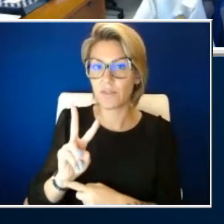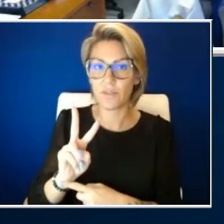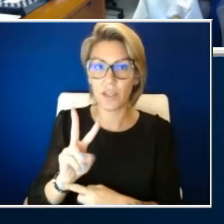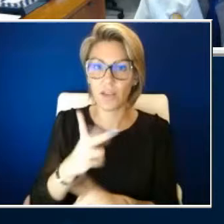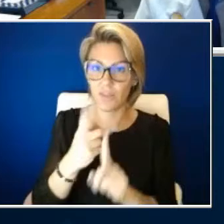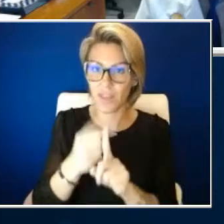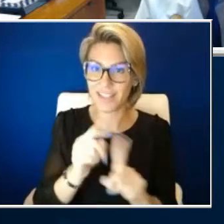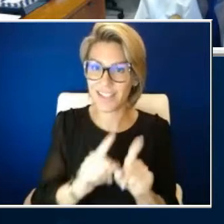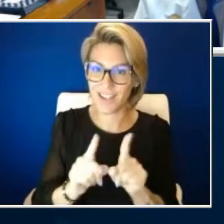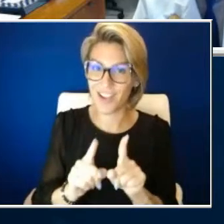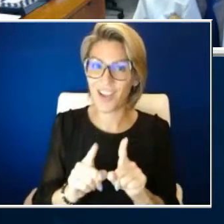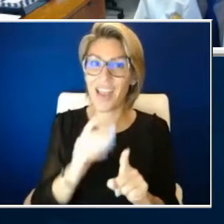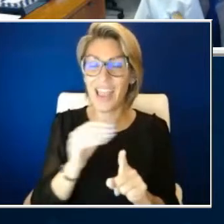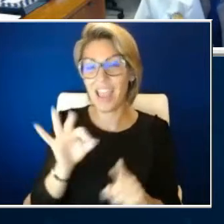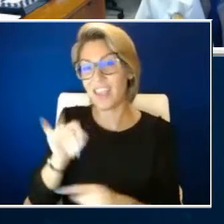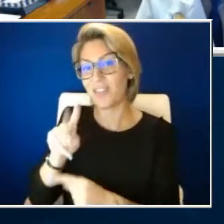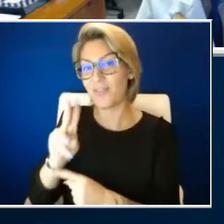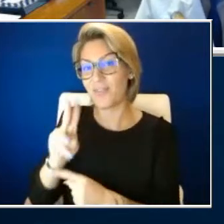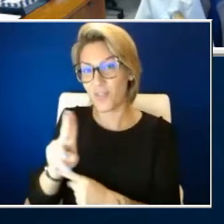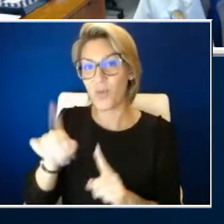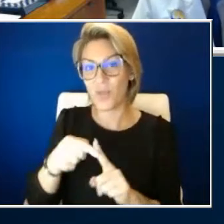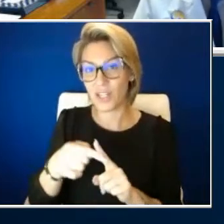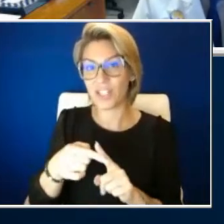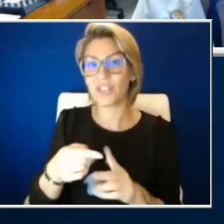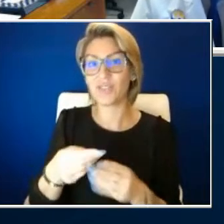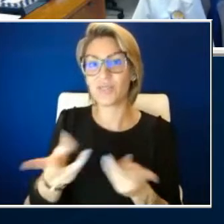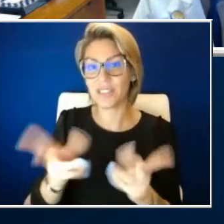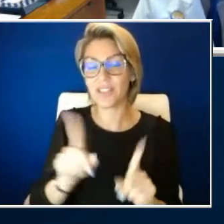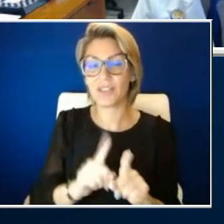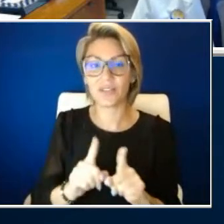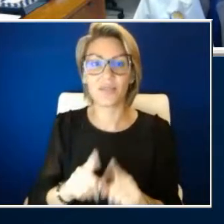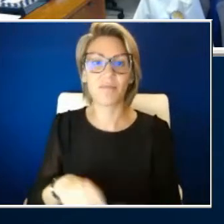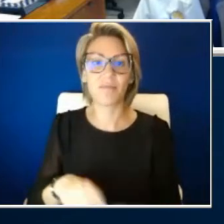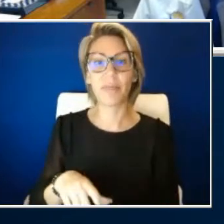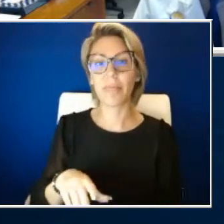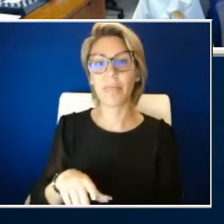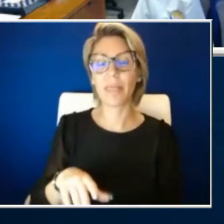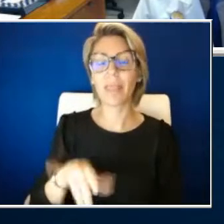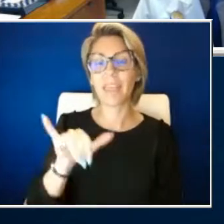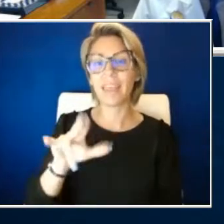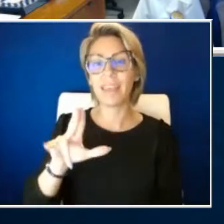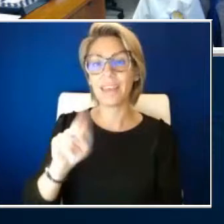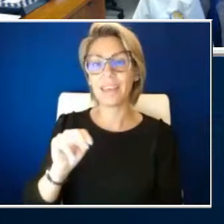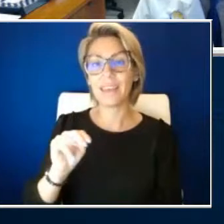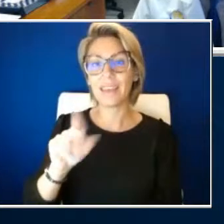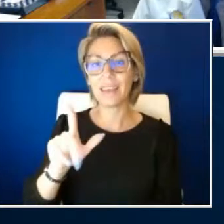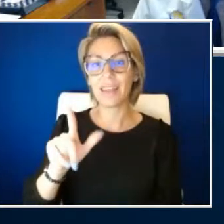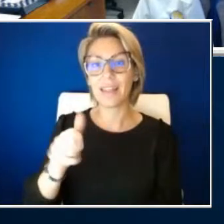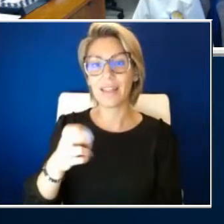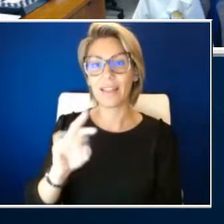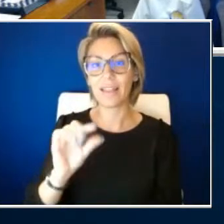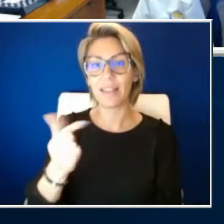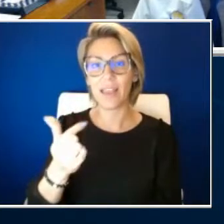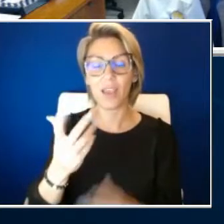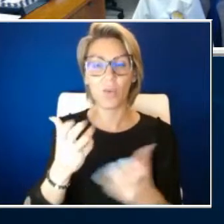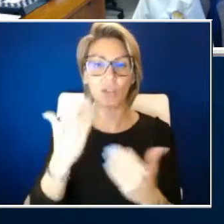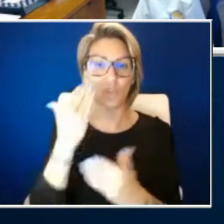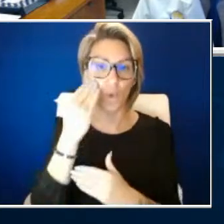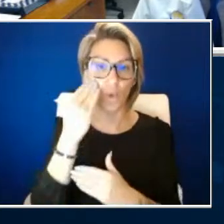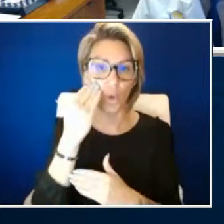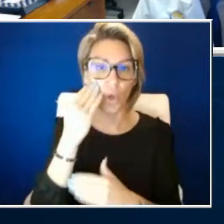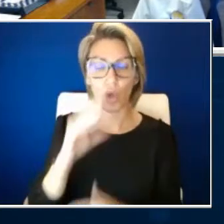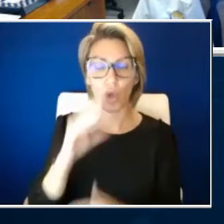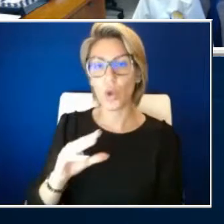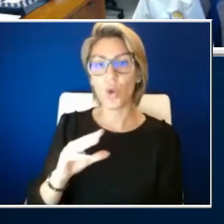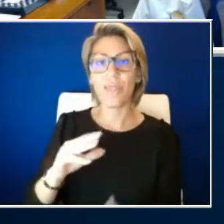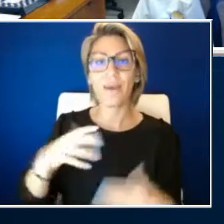get influenza when it's out there. Exactly. Yen Liang wants to know, he says the monkeypox virus seems